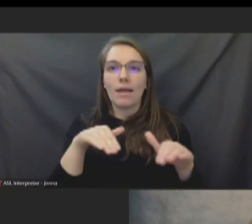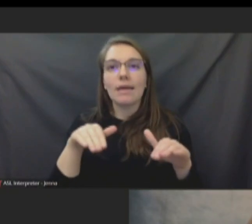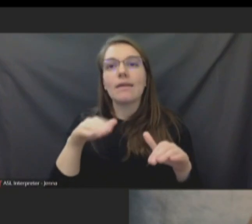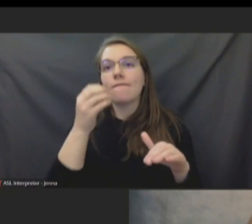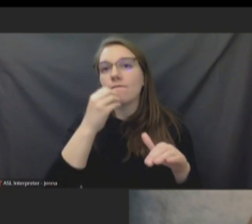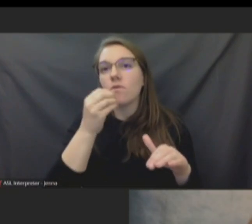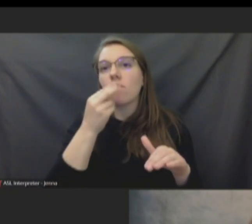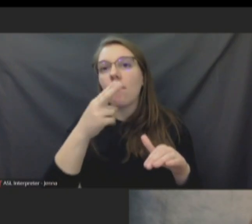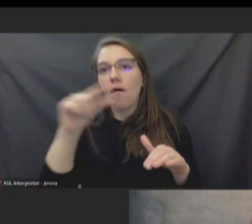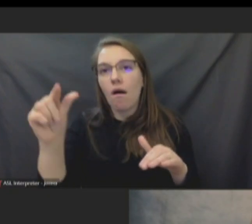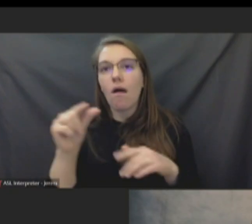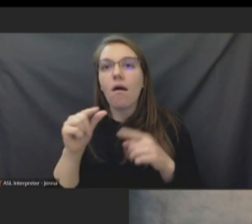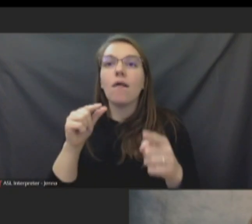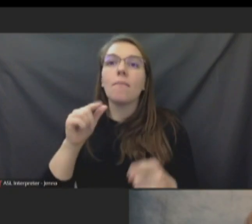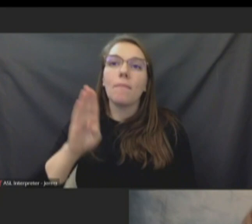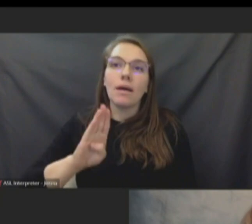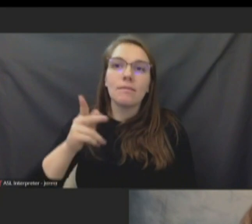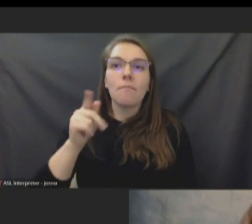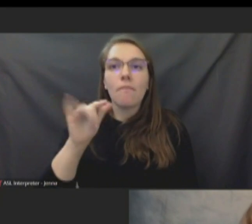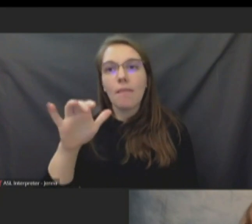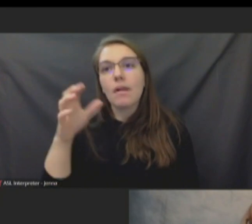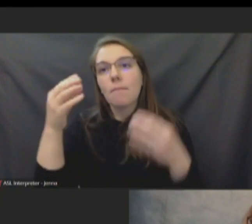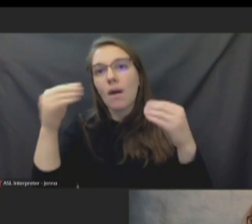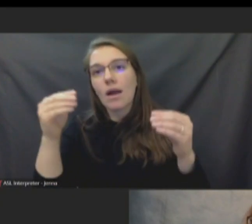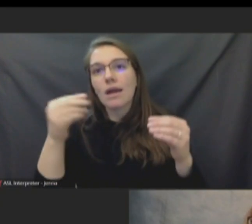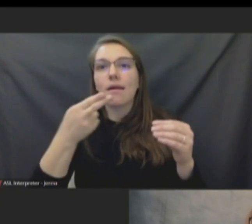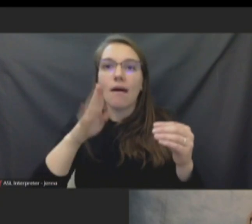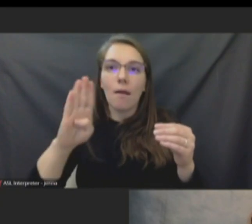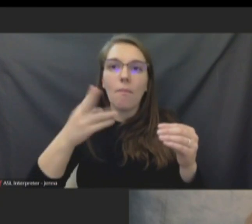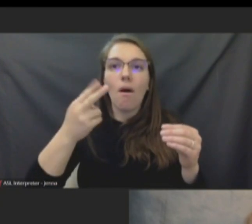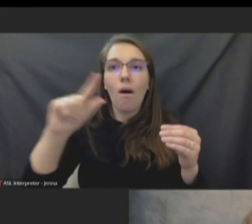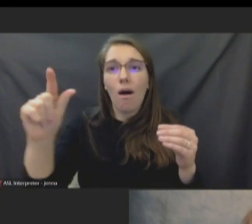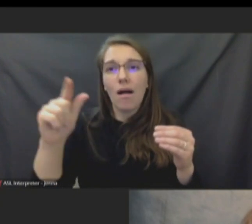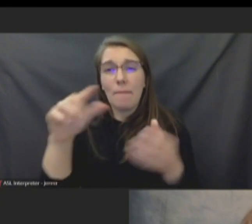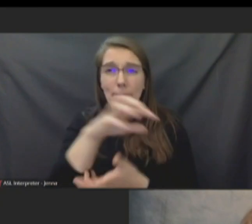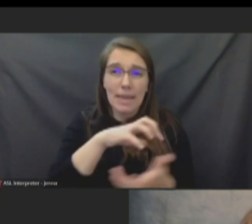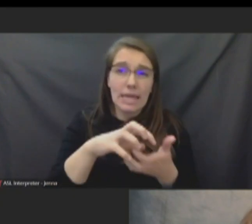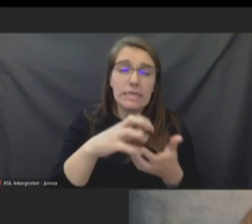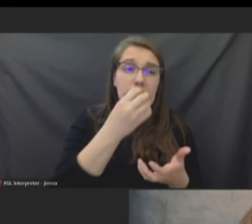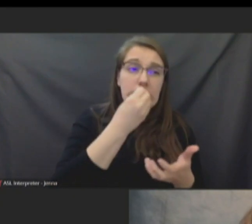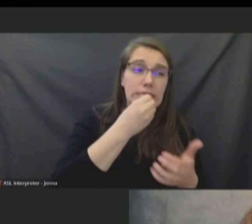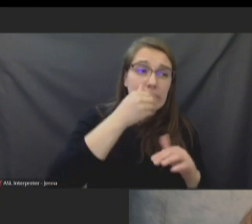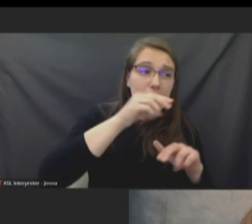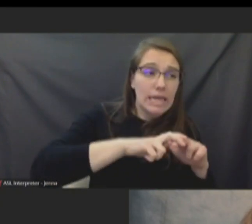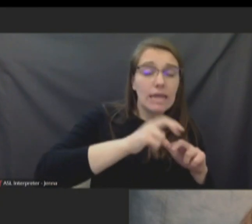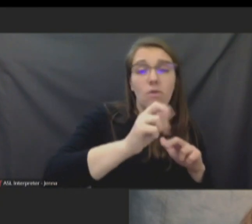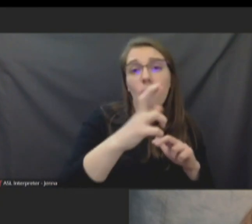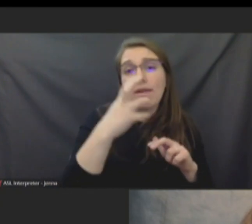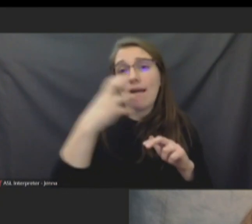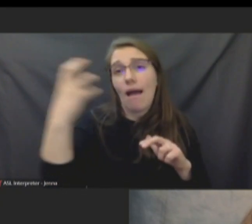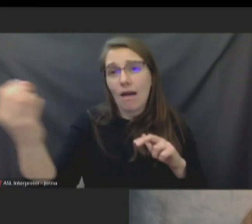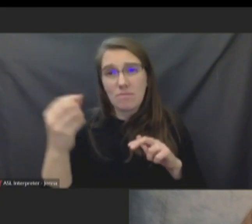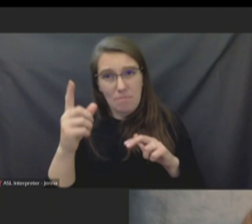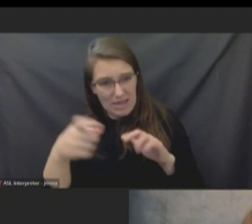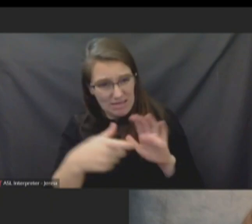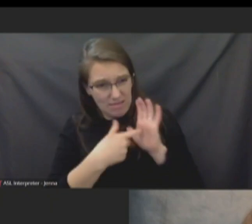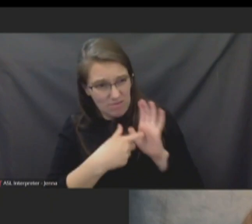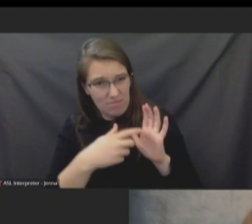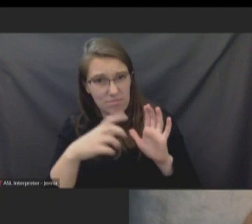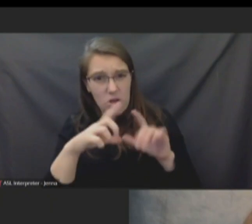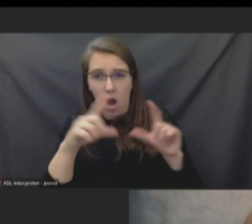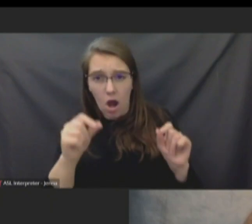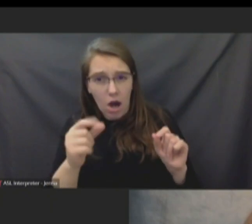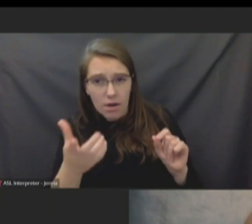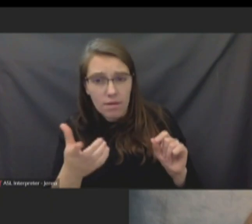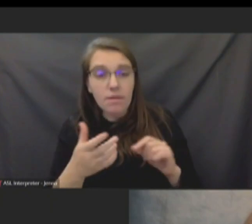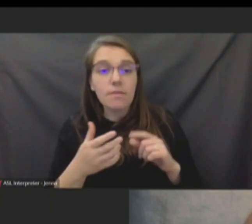Market, and Hub Hall, where it's a mix of takeout and dine-in, do they have to check on vaccination cards? So the guidance